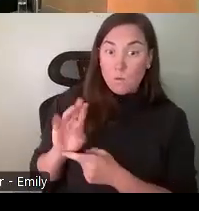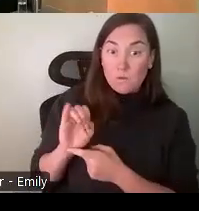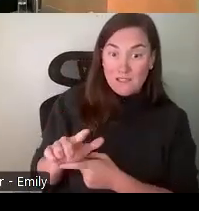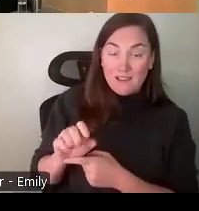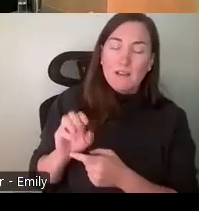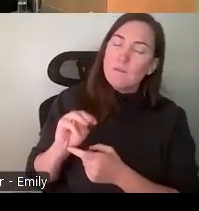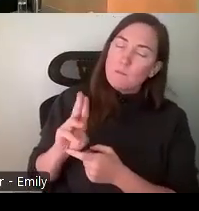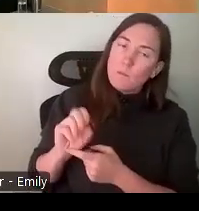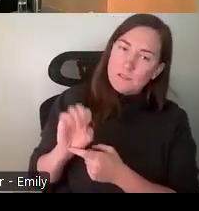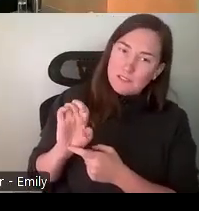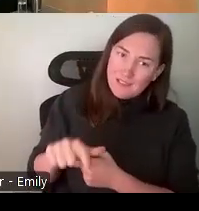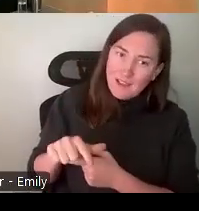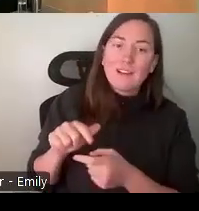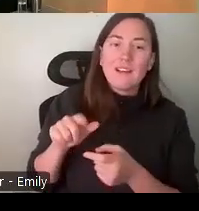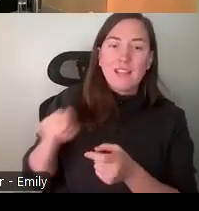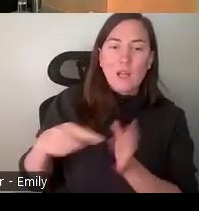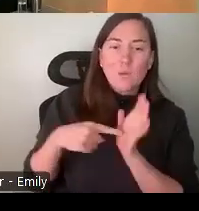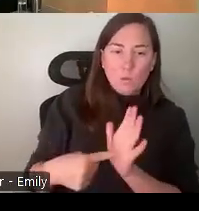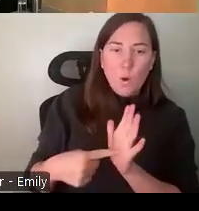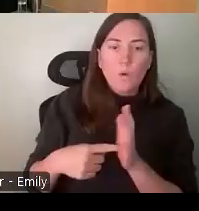in our healthy control subjects as well.